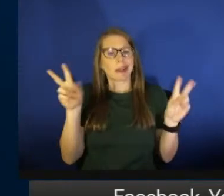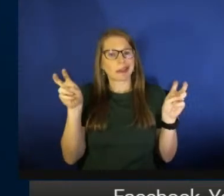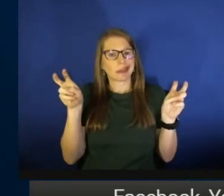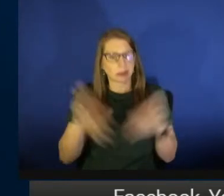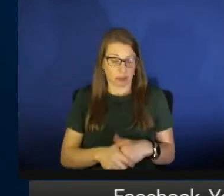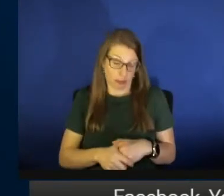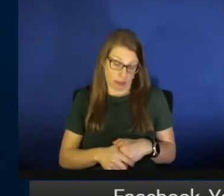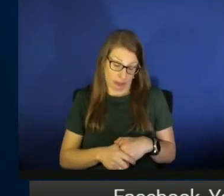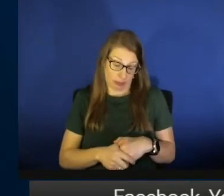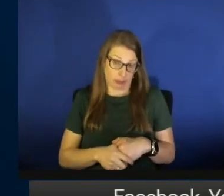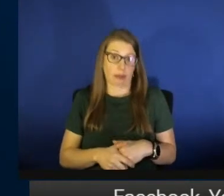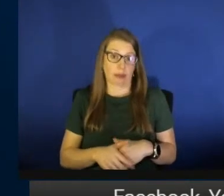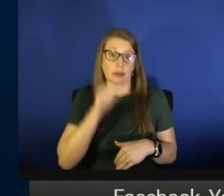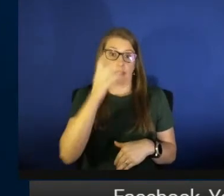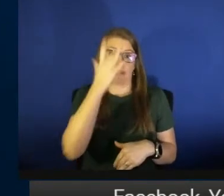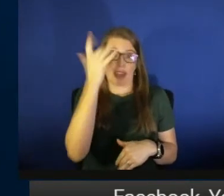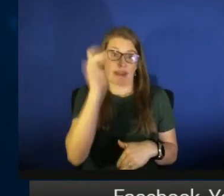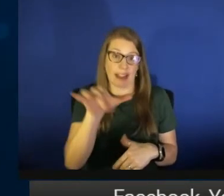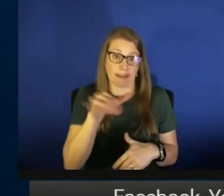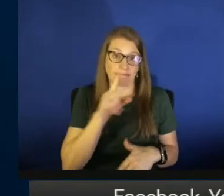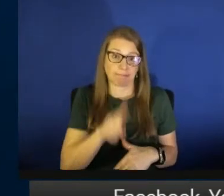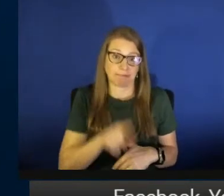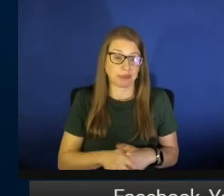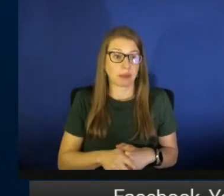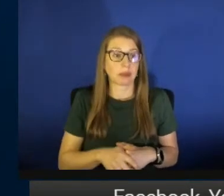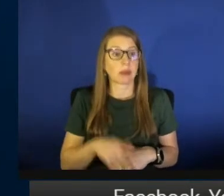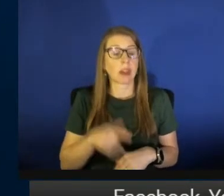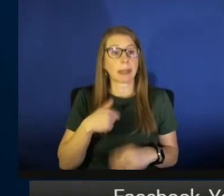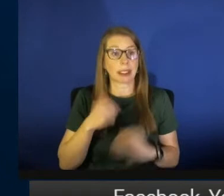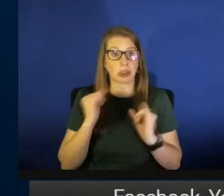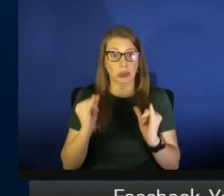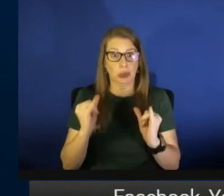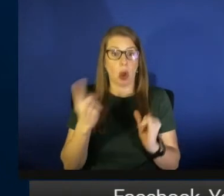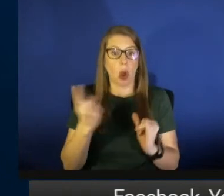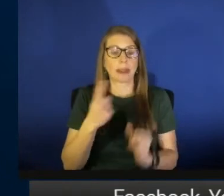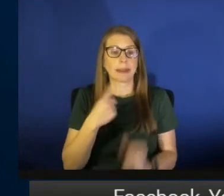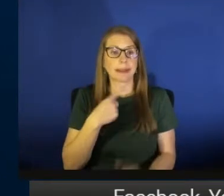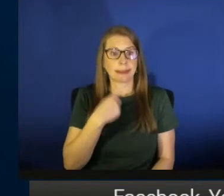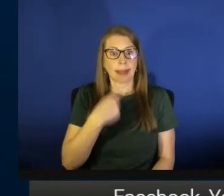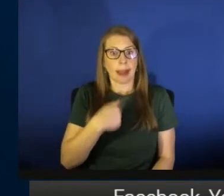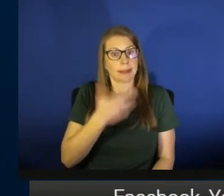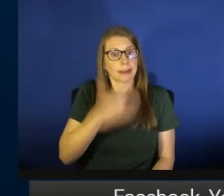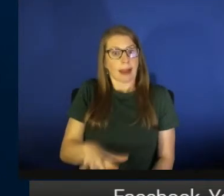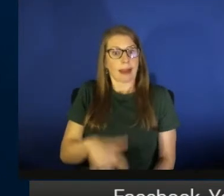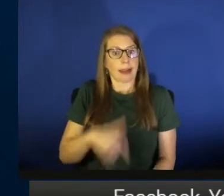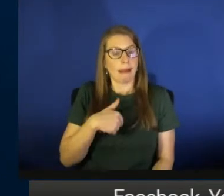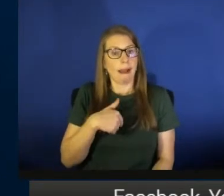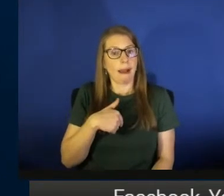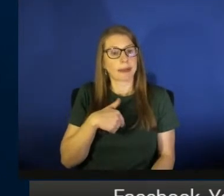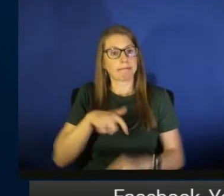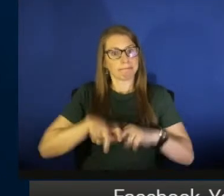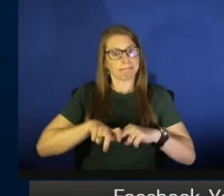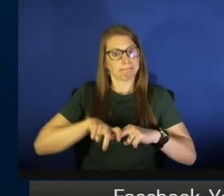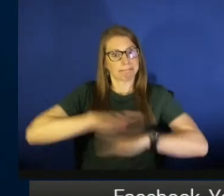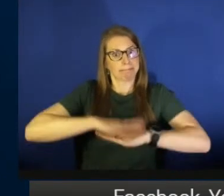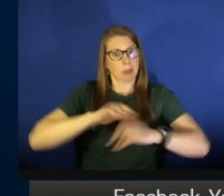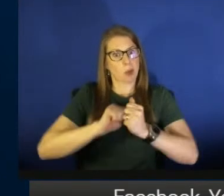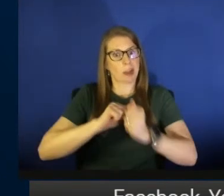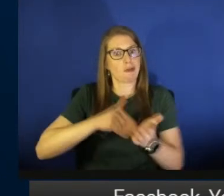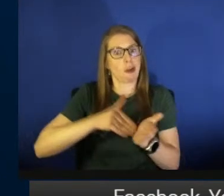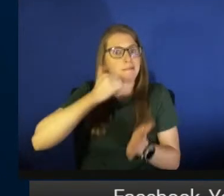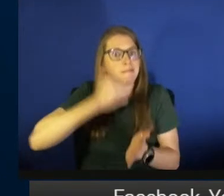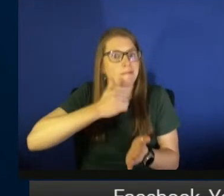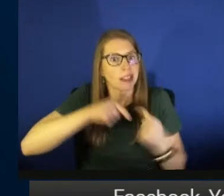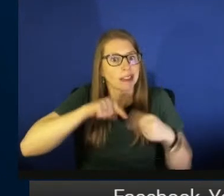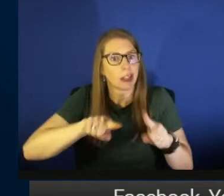sure. You make a good point, though, Natalie. I would sit here, and I always said I'm so lucky because I get to sit on a table with doctors every day during a pandemic.